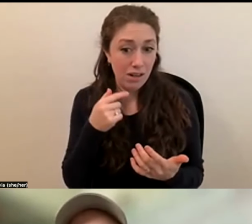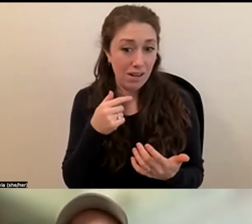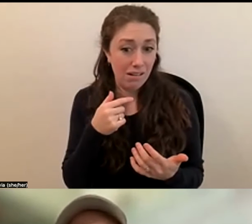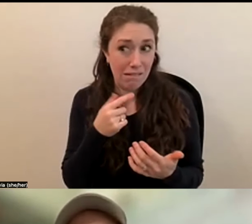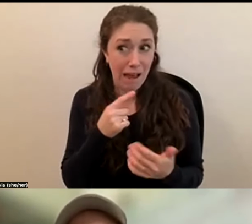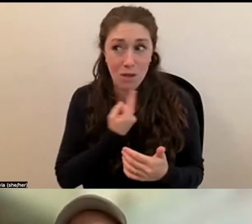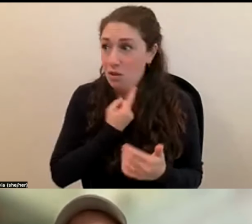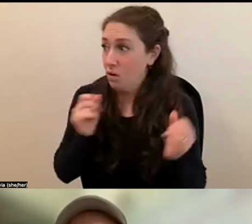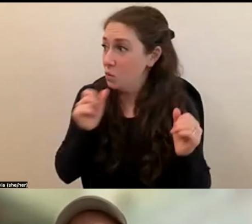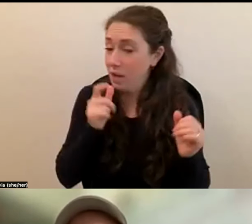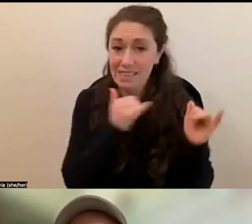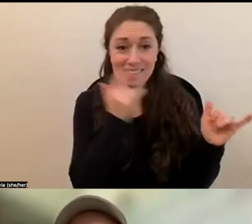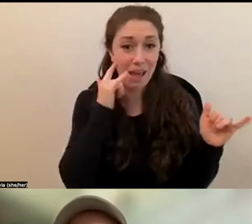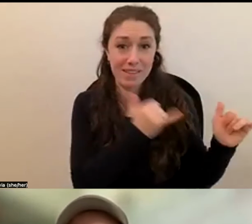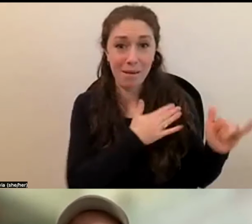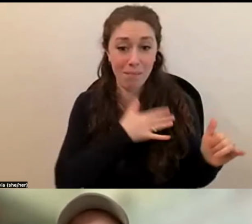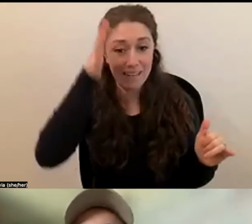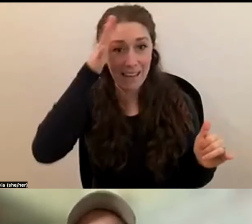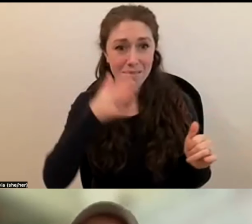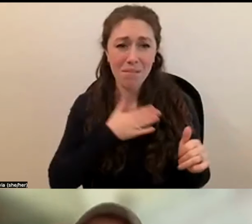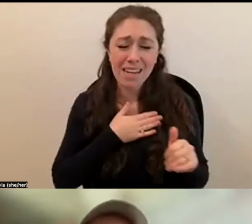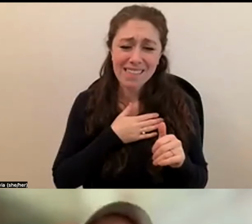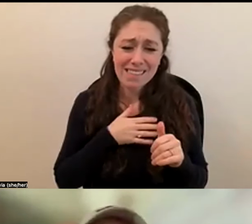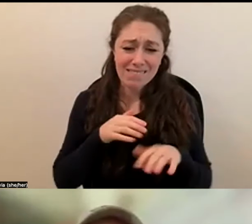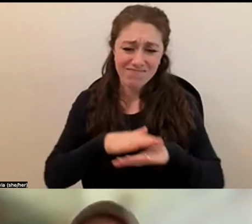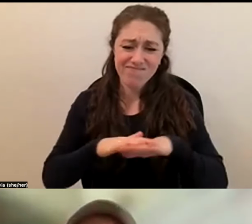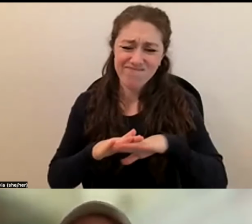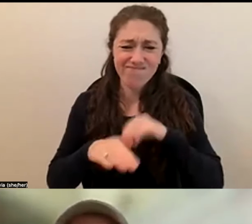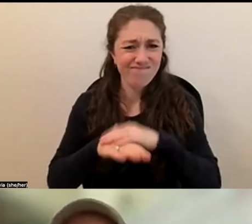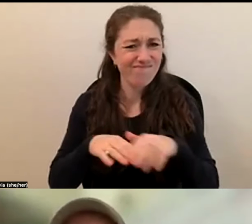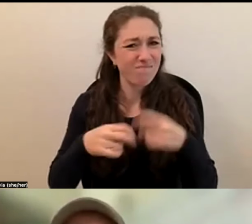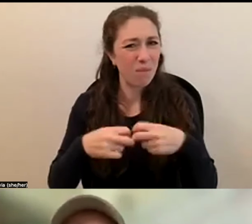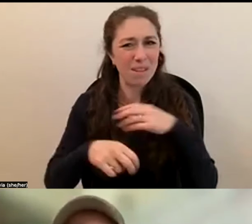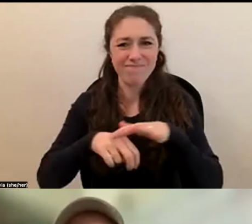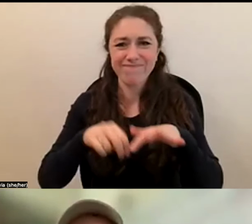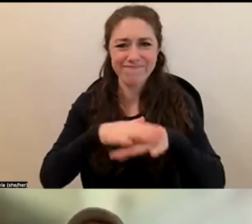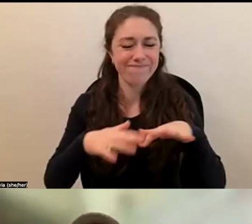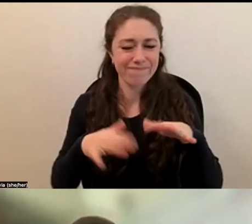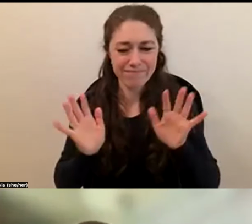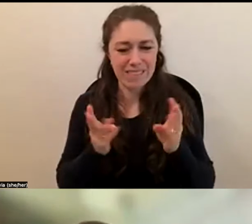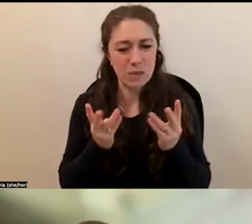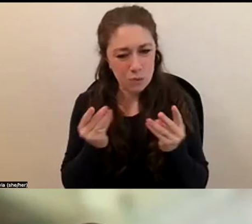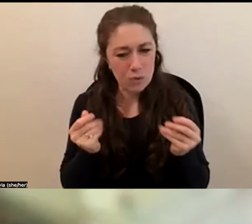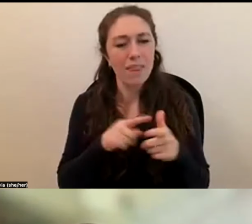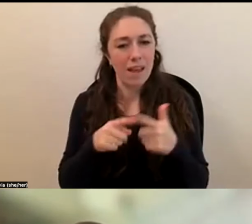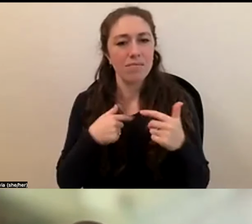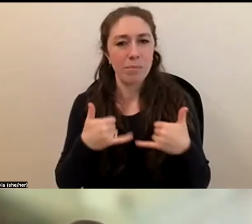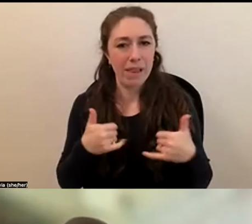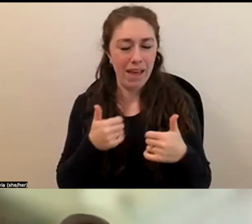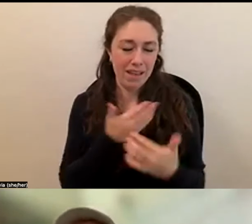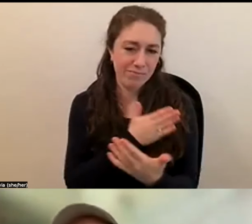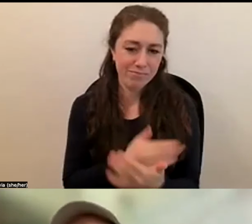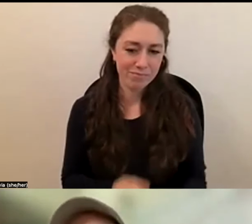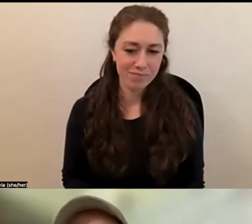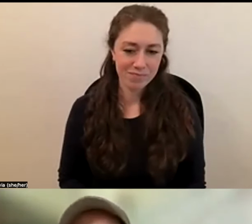dad. So I got to get my nerves and my numbness out of my fingers and all that. So I've been practicing on that. So that's